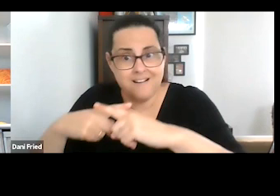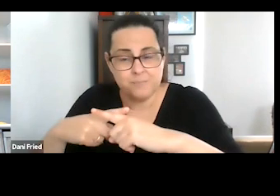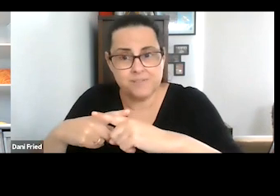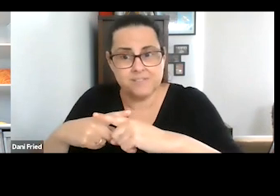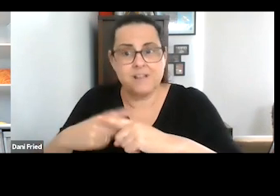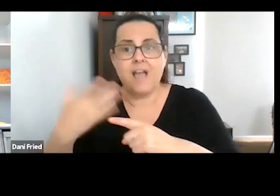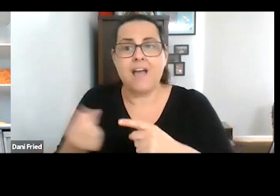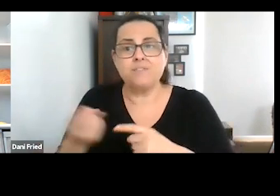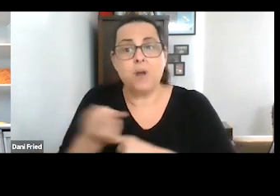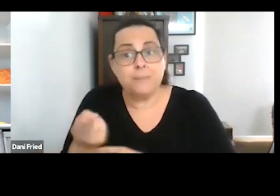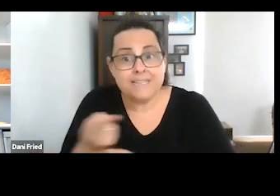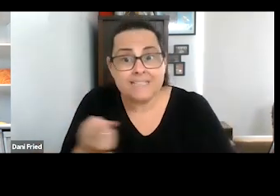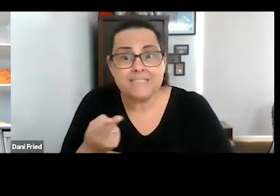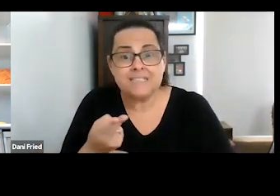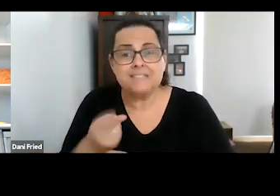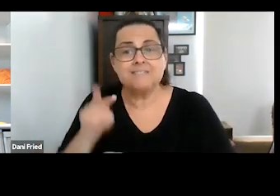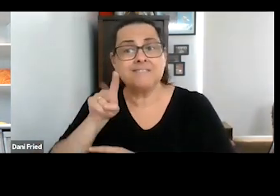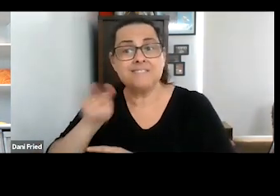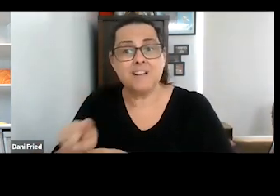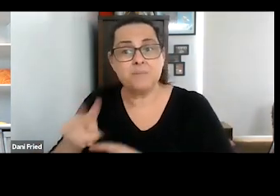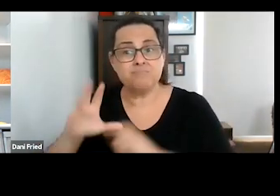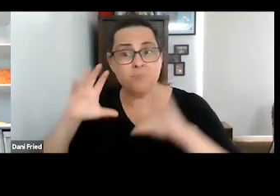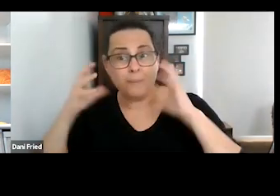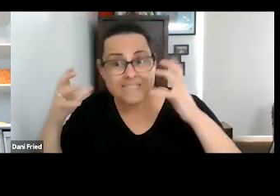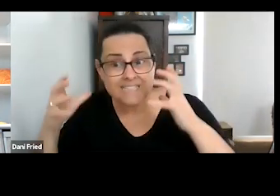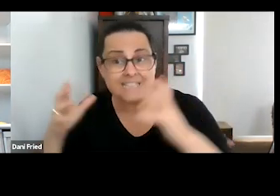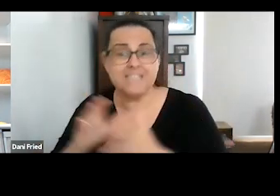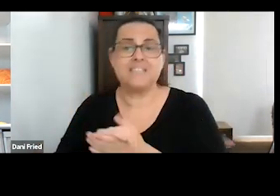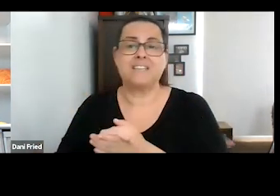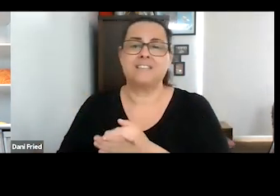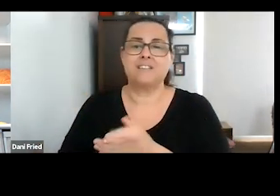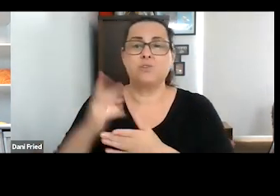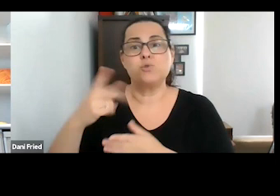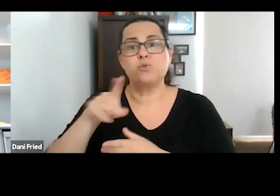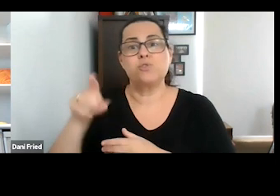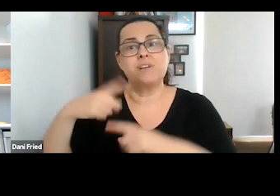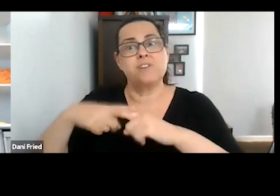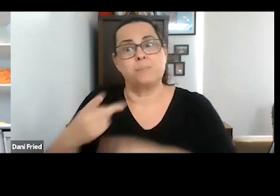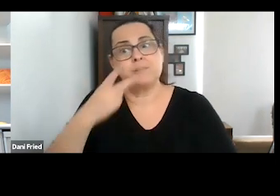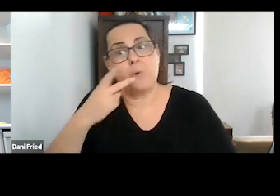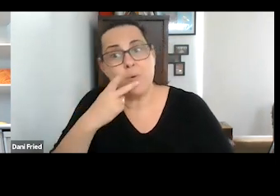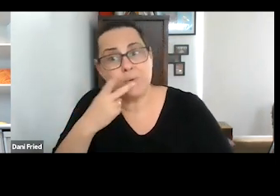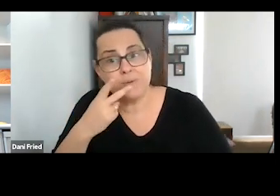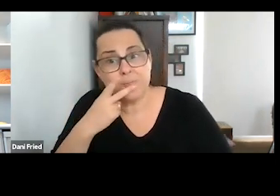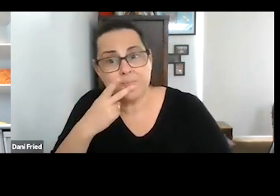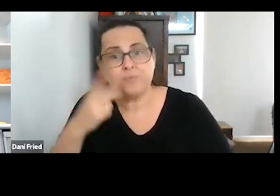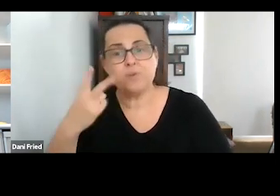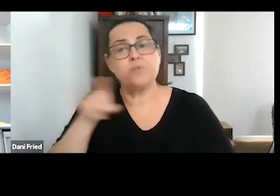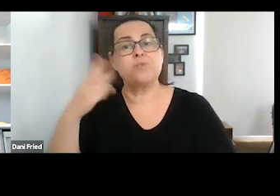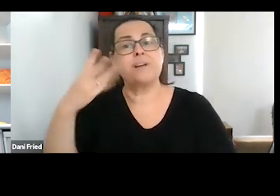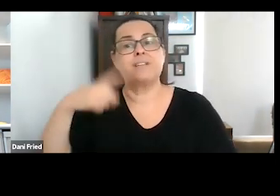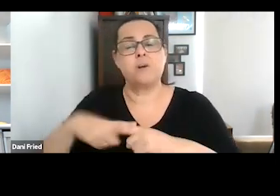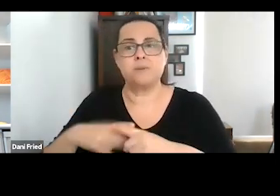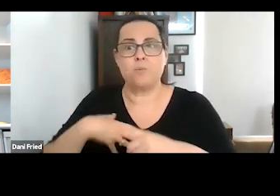to have diabetes, twice as likely to live with obesity, 2 to 3 times more likely to smoke, 2 to 3 times